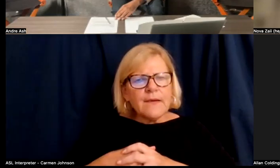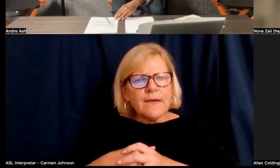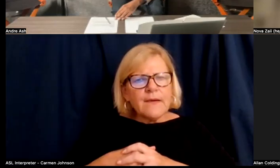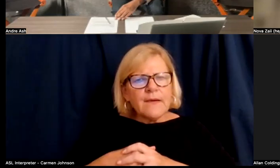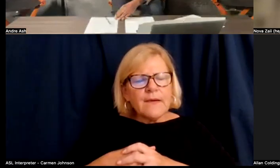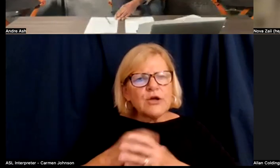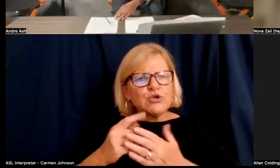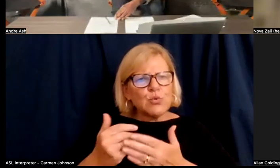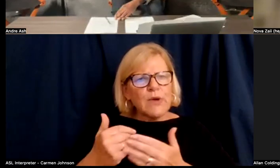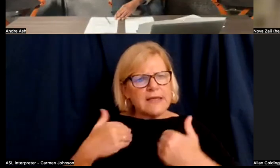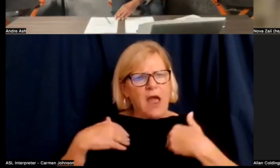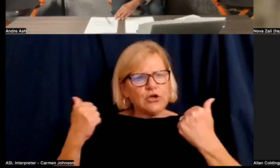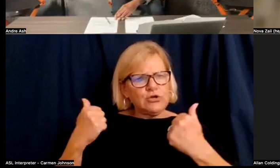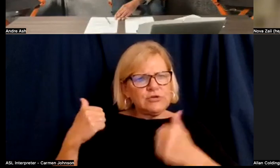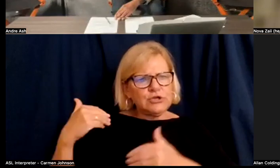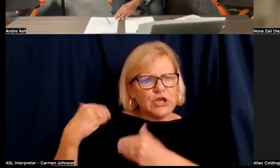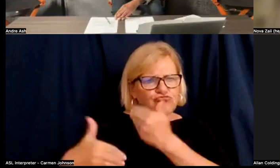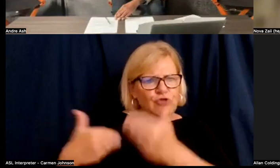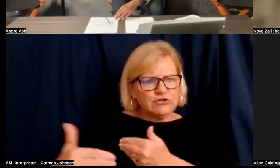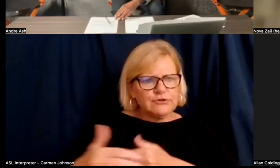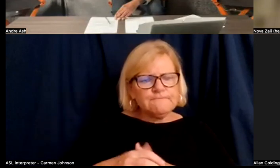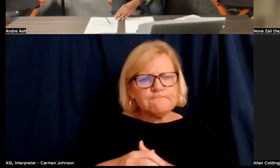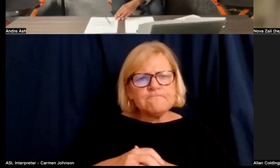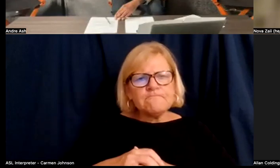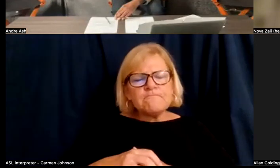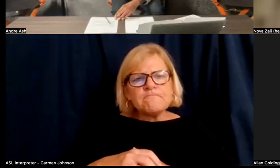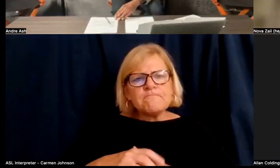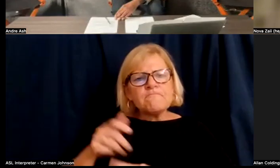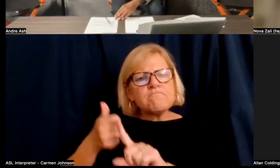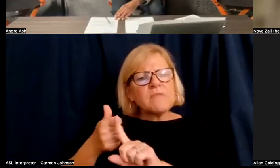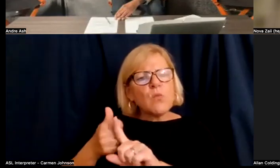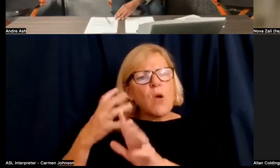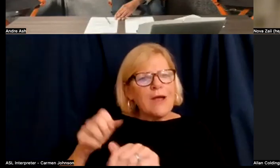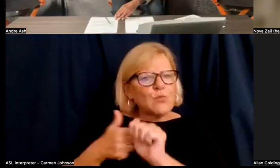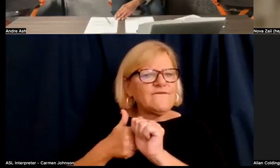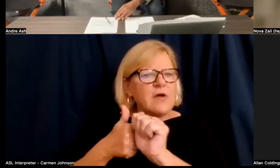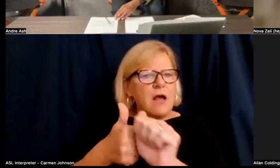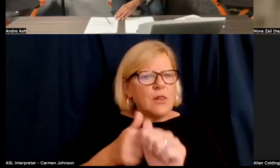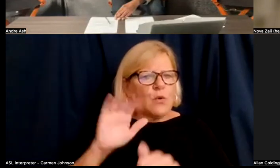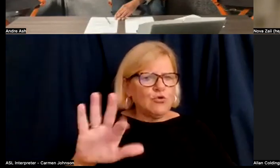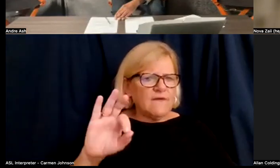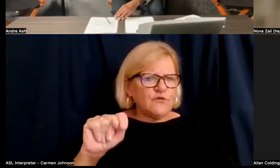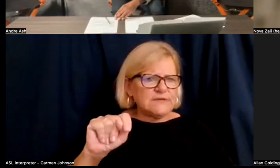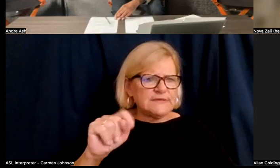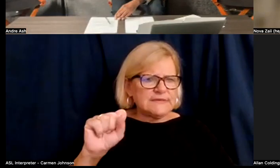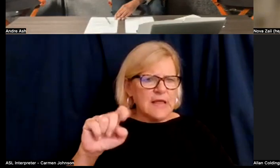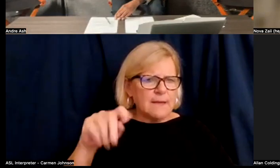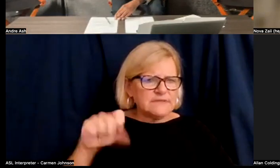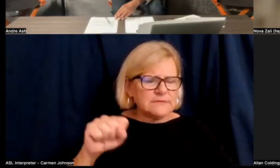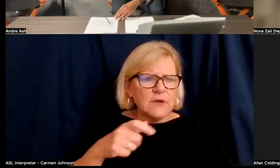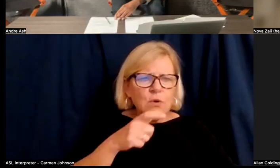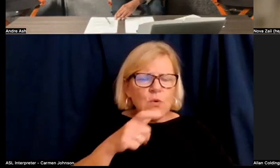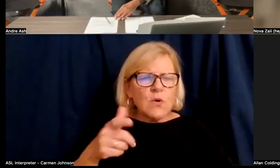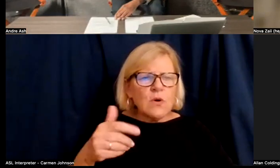a younger generation uh, who would like to follow in your footsteps or who